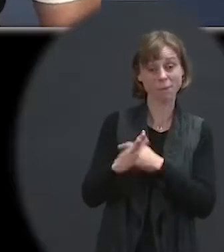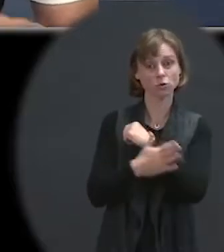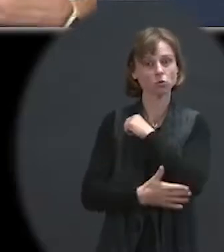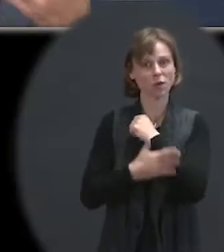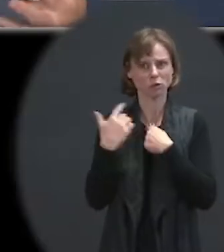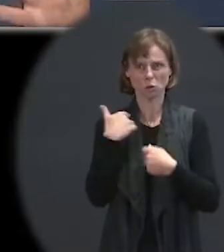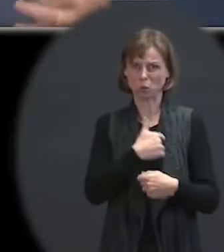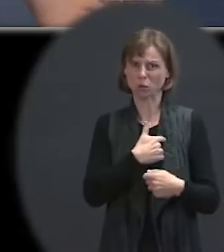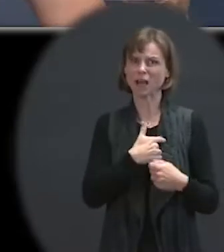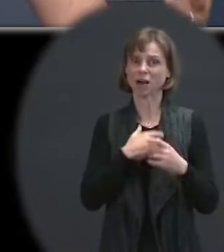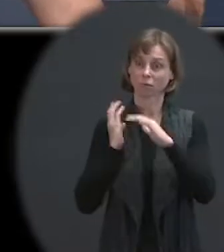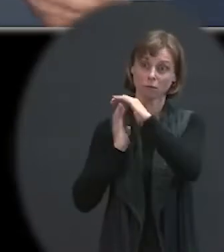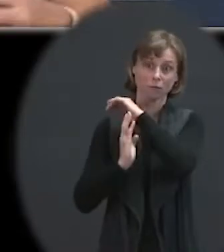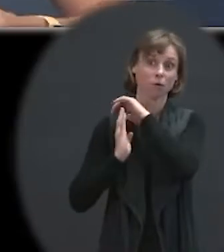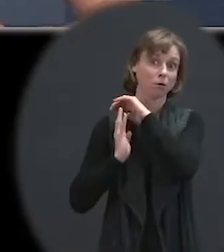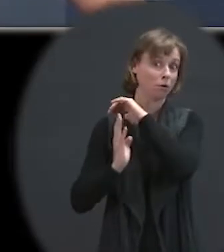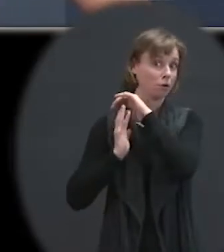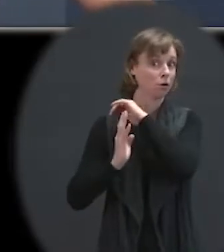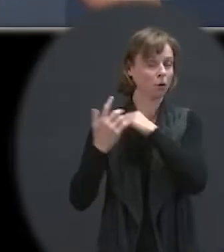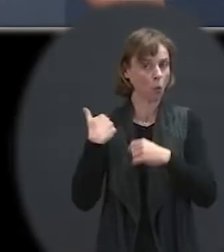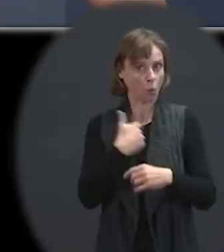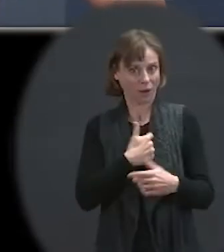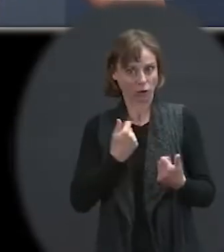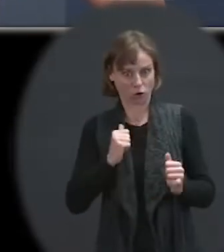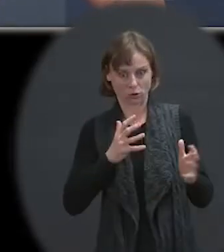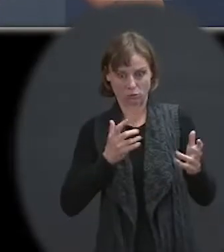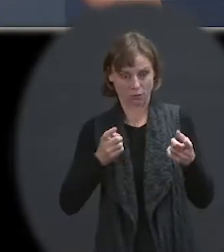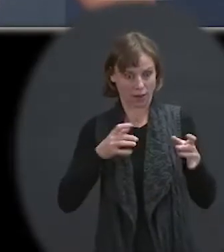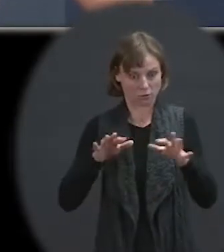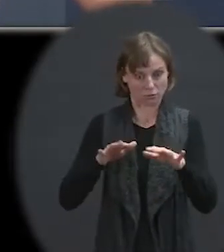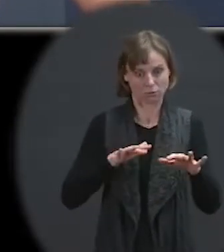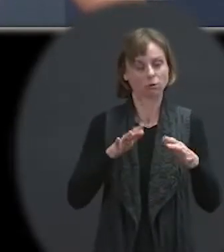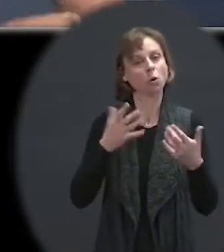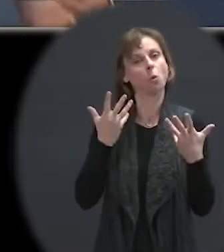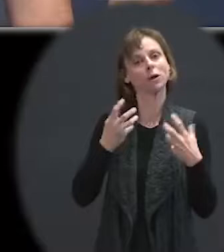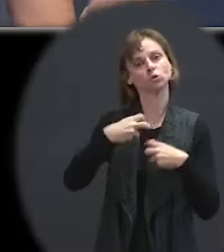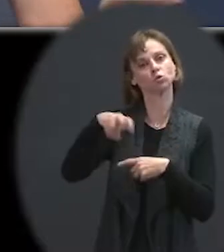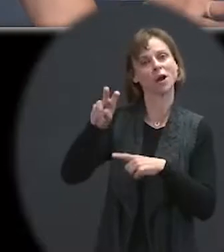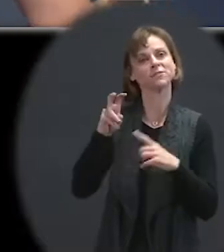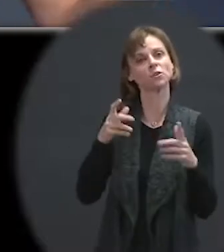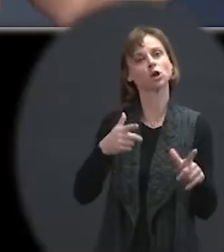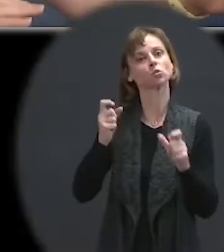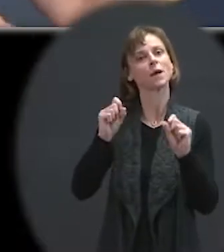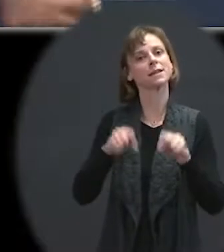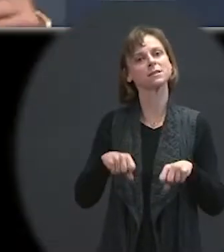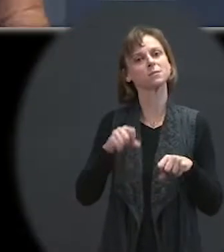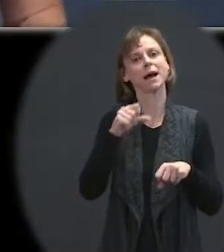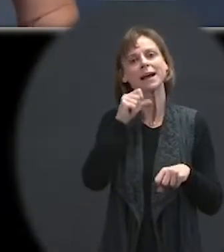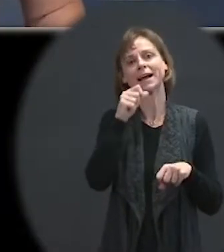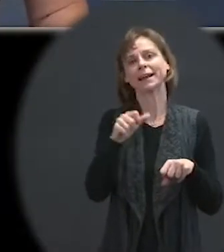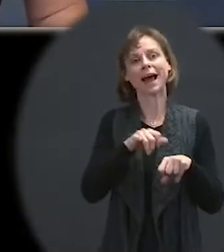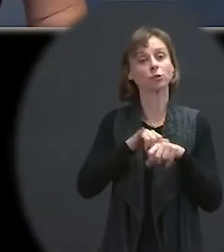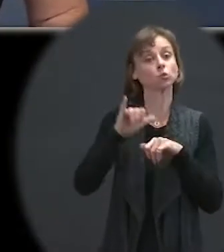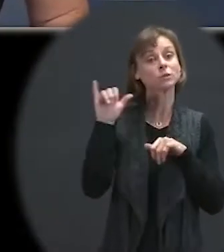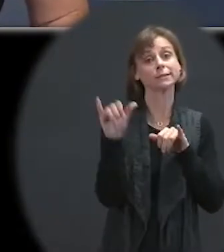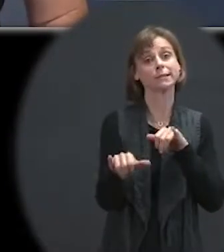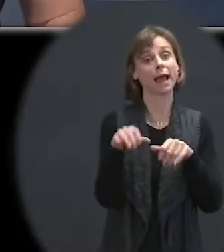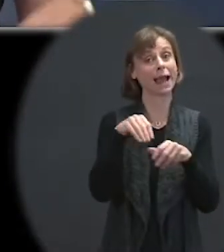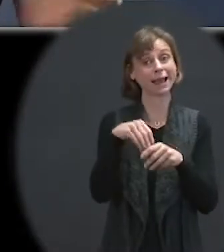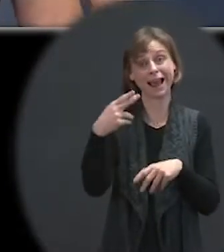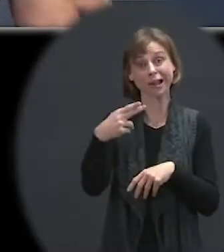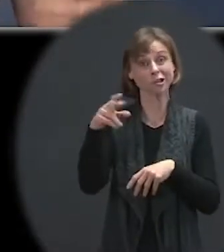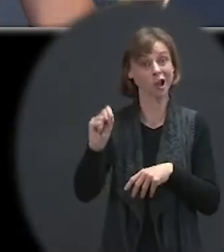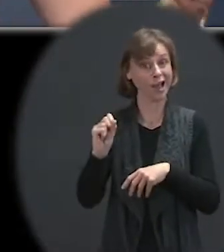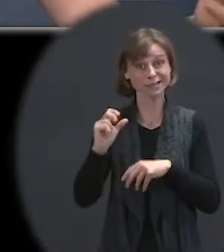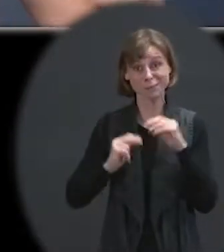as well and ensure that we are able to transfer them as quickly as possible. Not just to stay in the HHS facilities either, to get